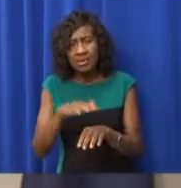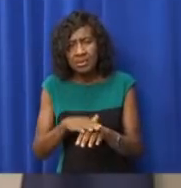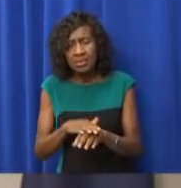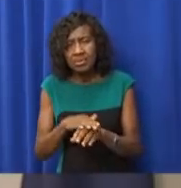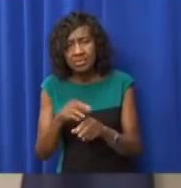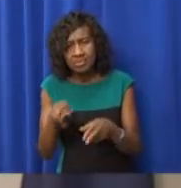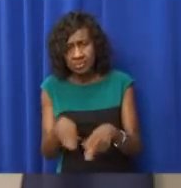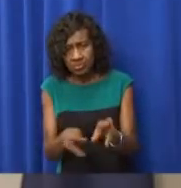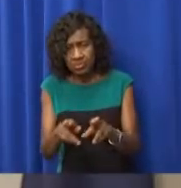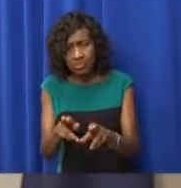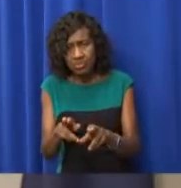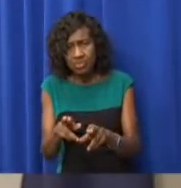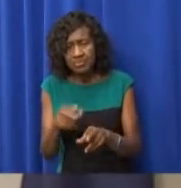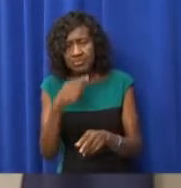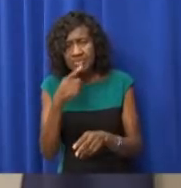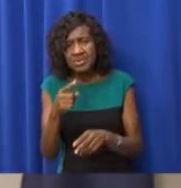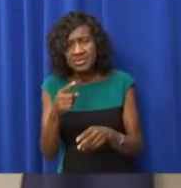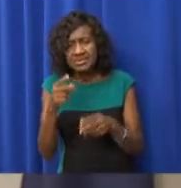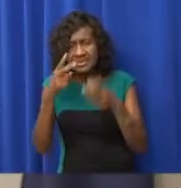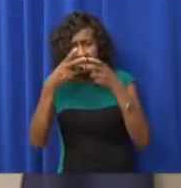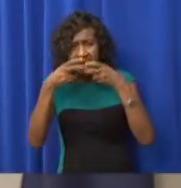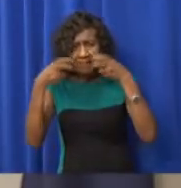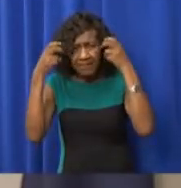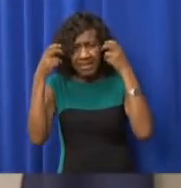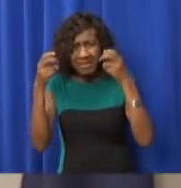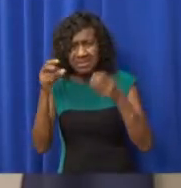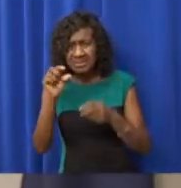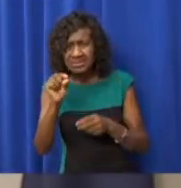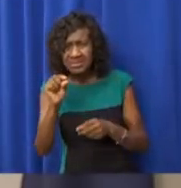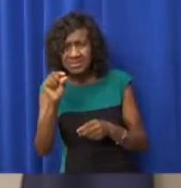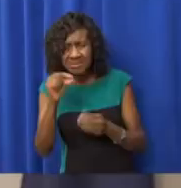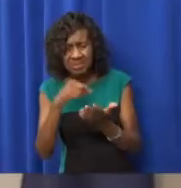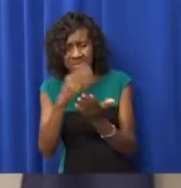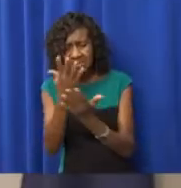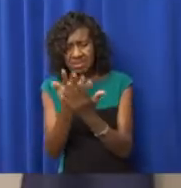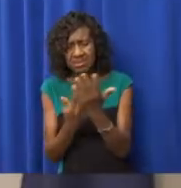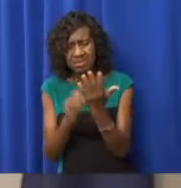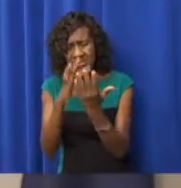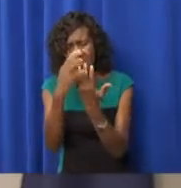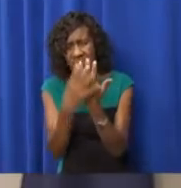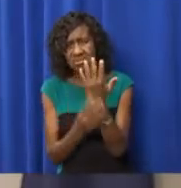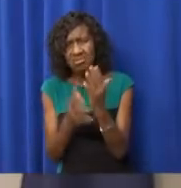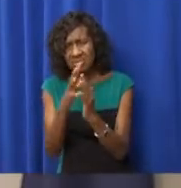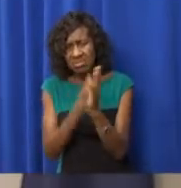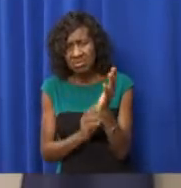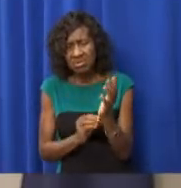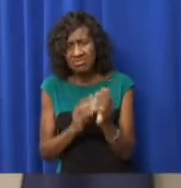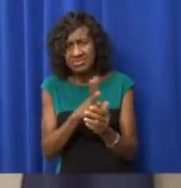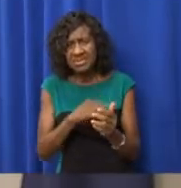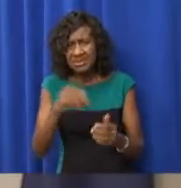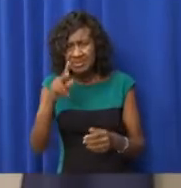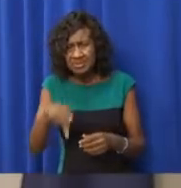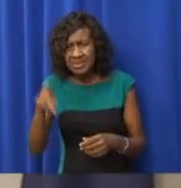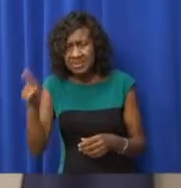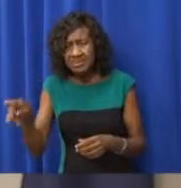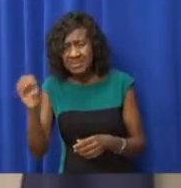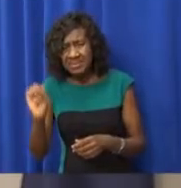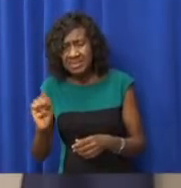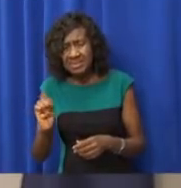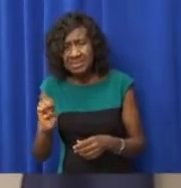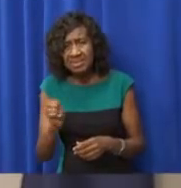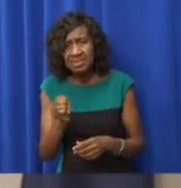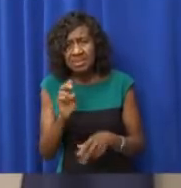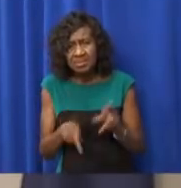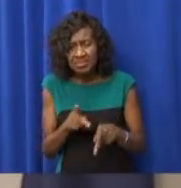masks, gloves, and other types of PPE. Please do not put our community and our DH staff at risk with this type